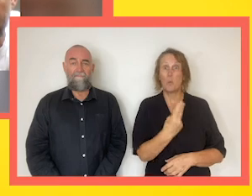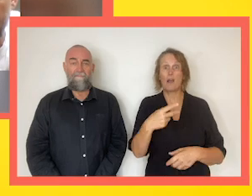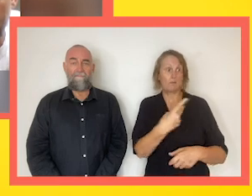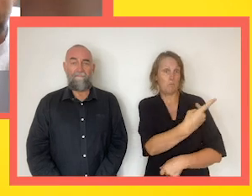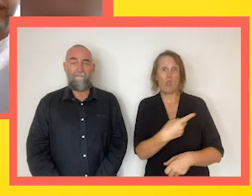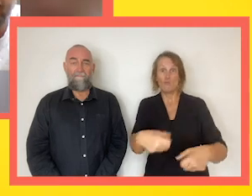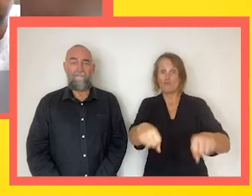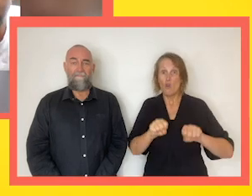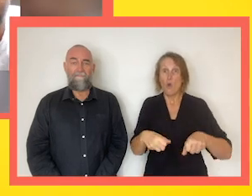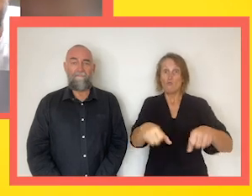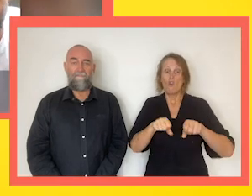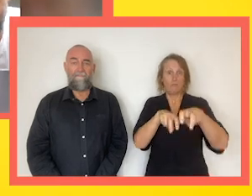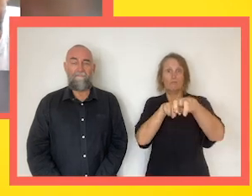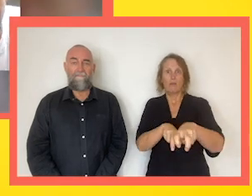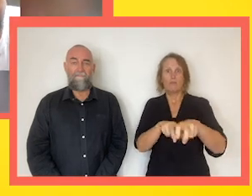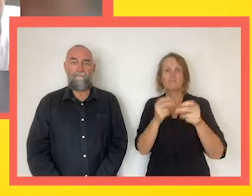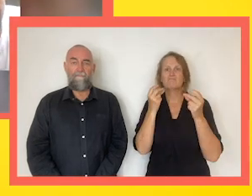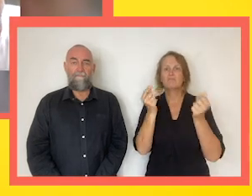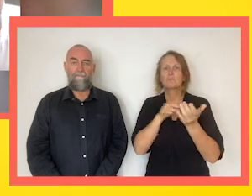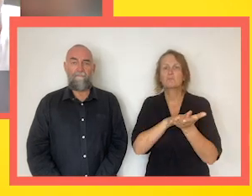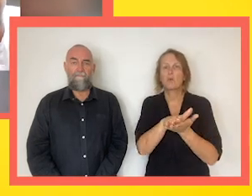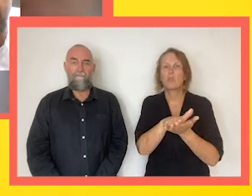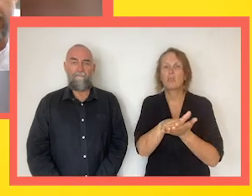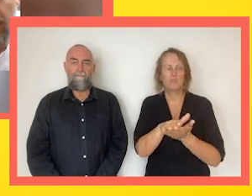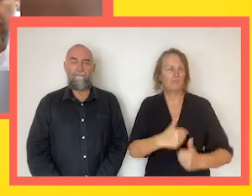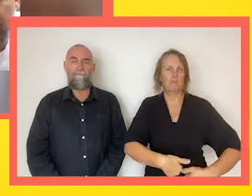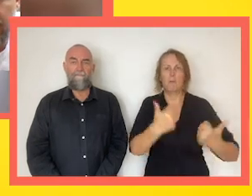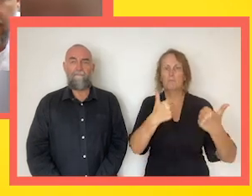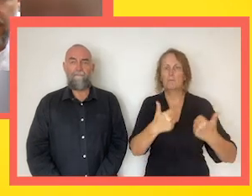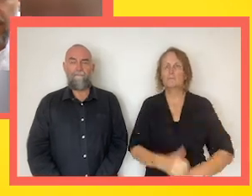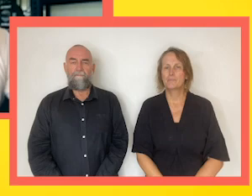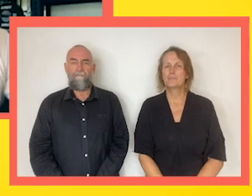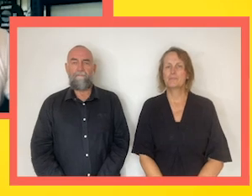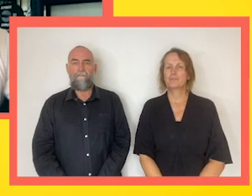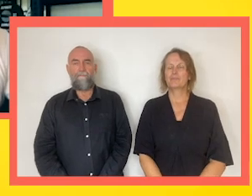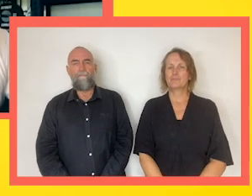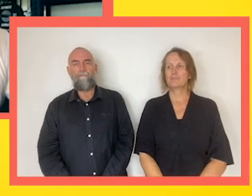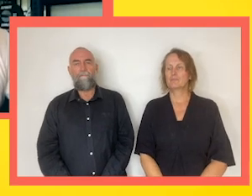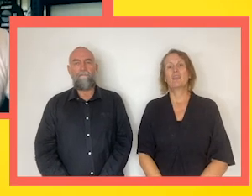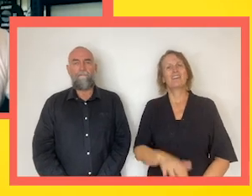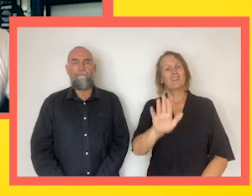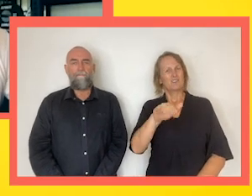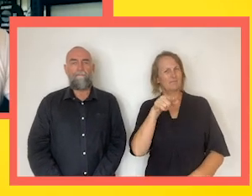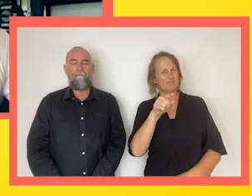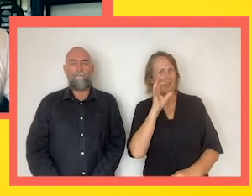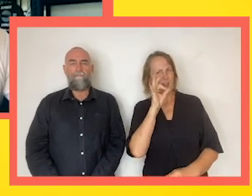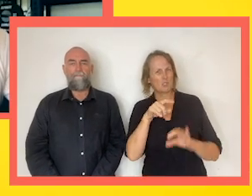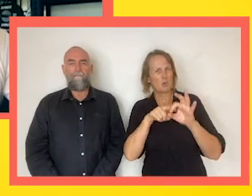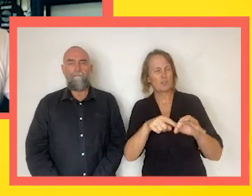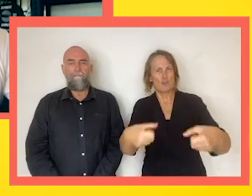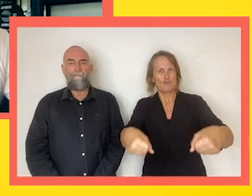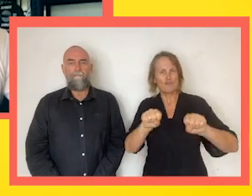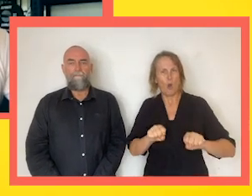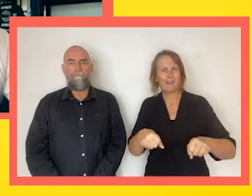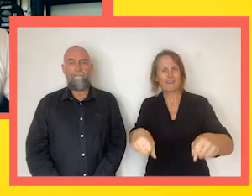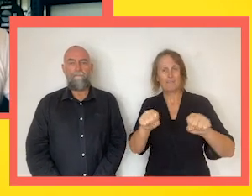and amazing. It just started to click, and we had a great season. Yeah. So with the rowing, it freaks me out. Like, Kurt,